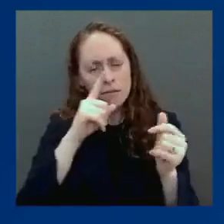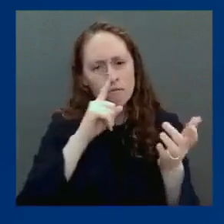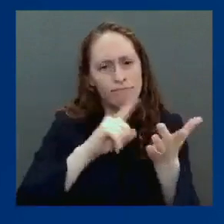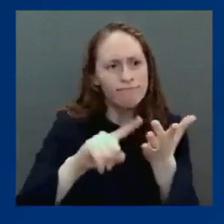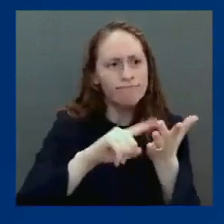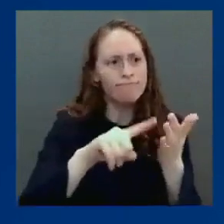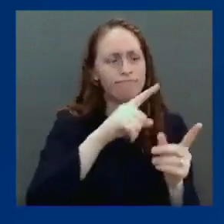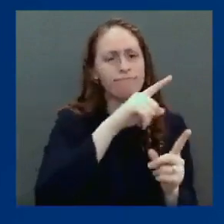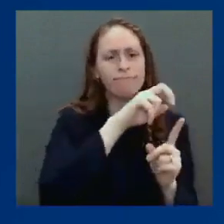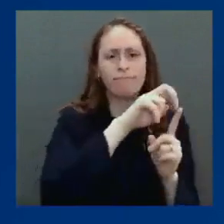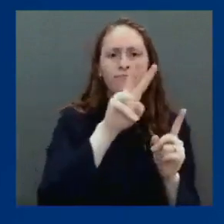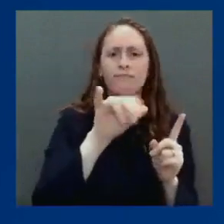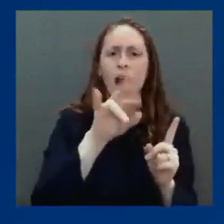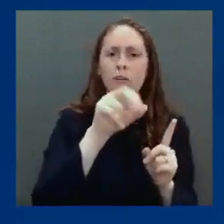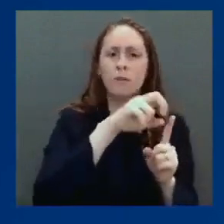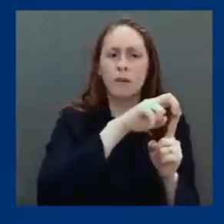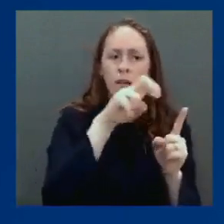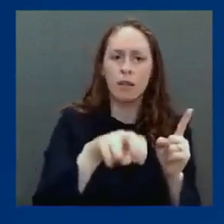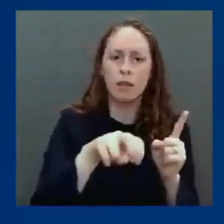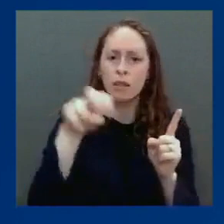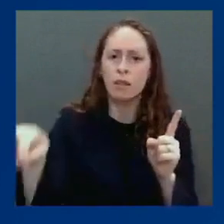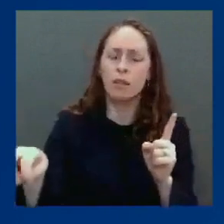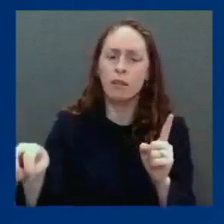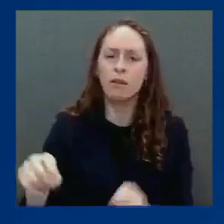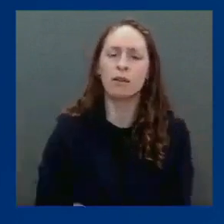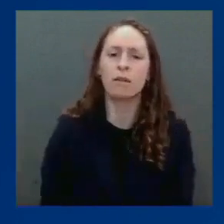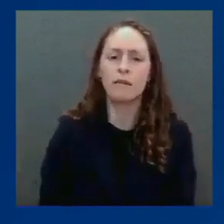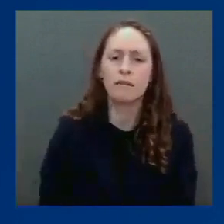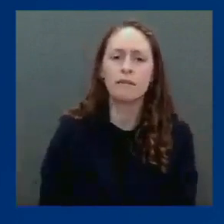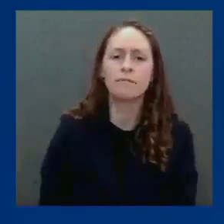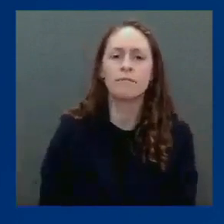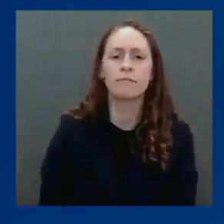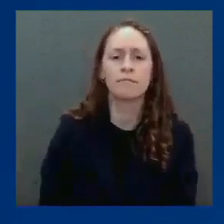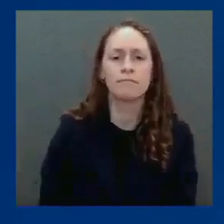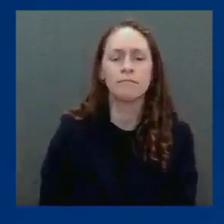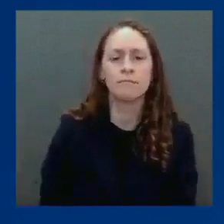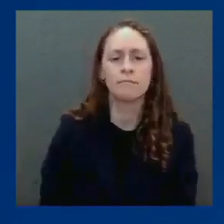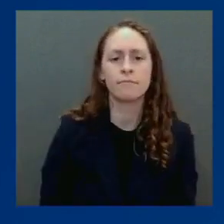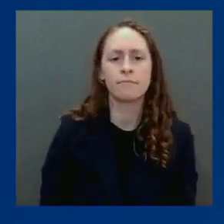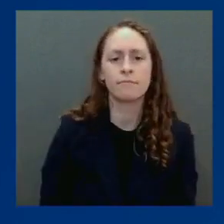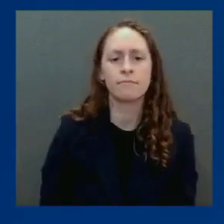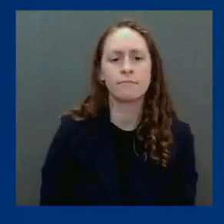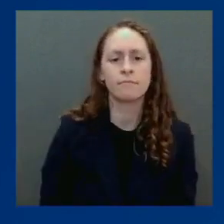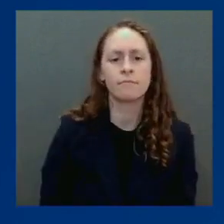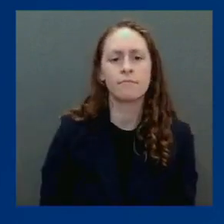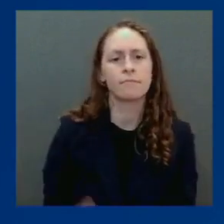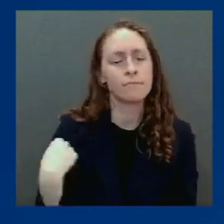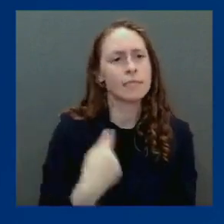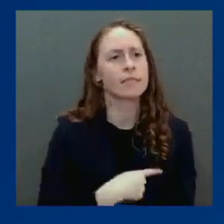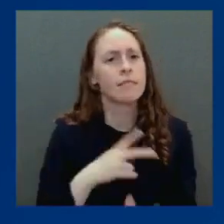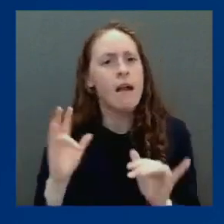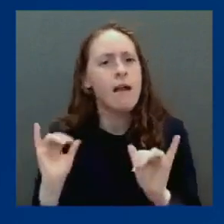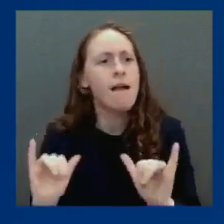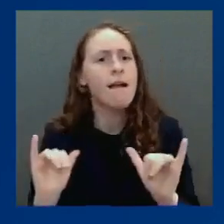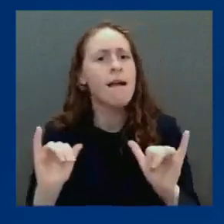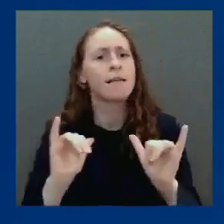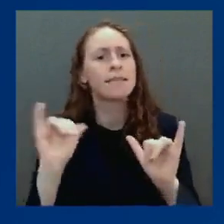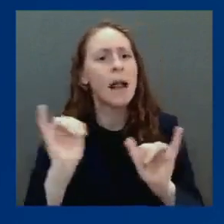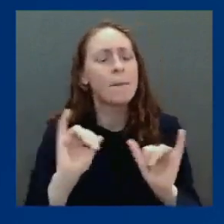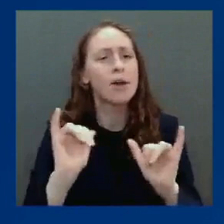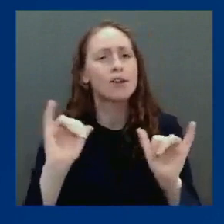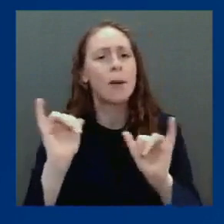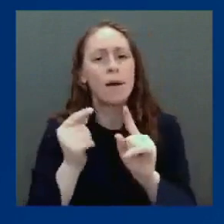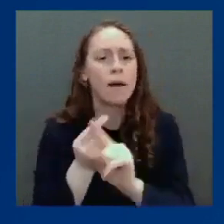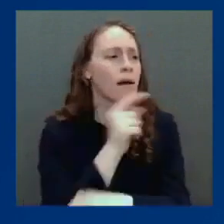animal reservoir, given the similarity with bat viruses, how that happened to go into humans to lead to this